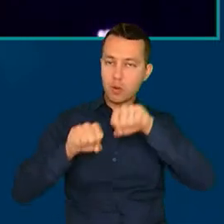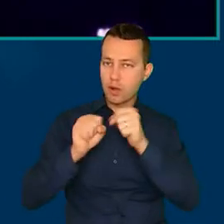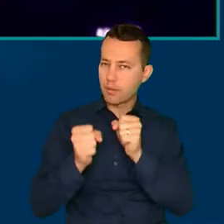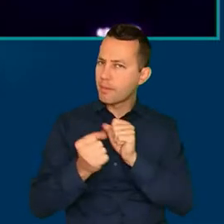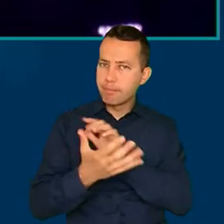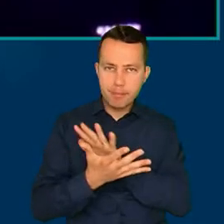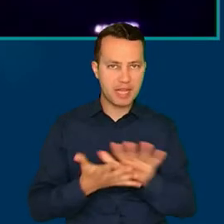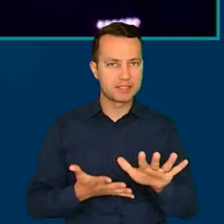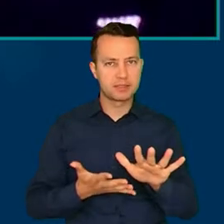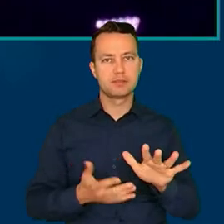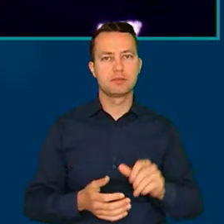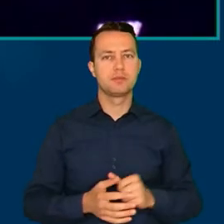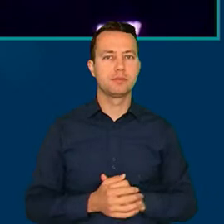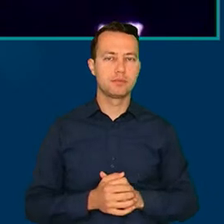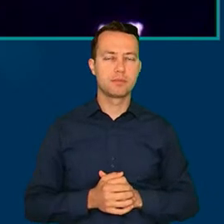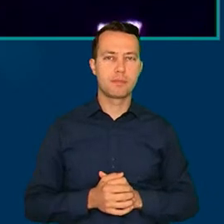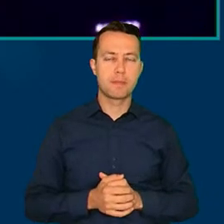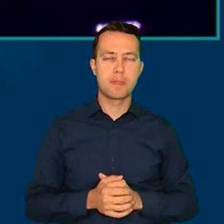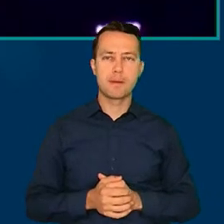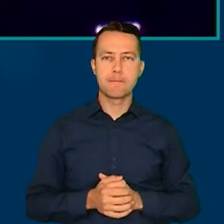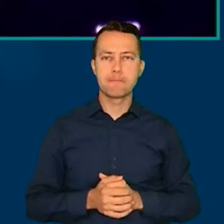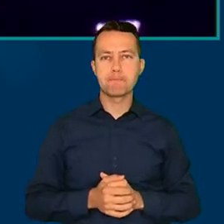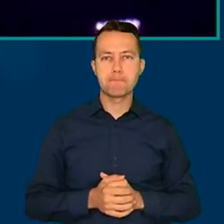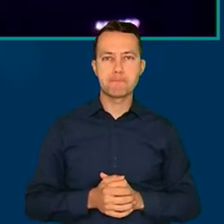human rights. From this point of view,